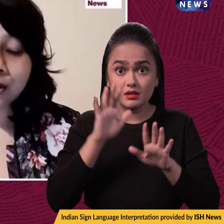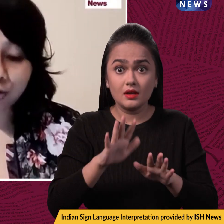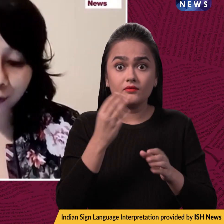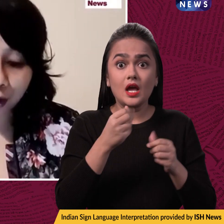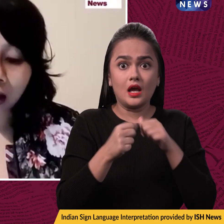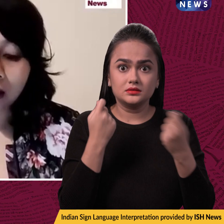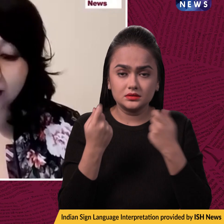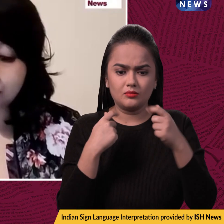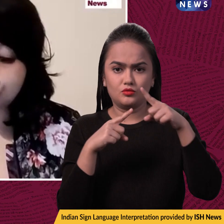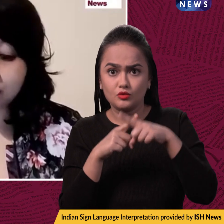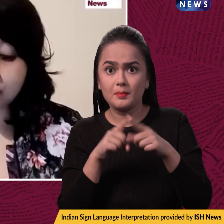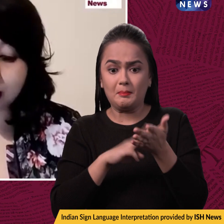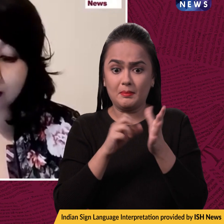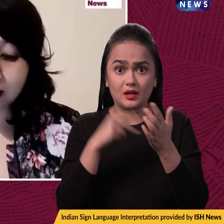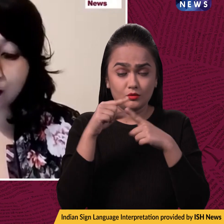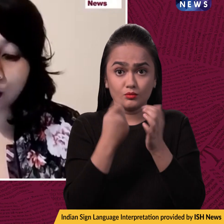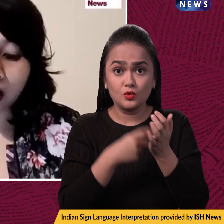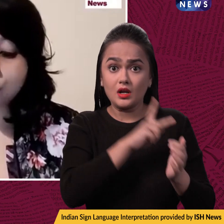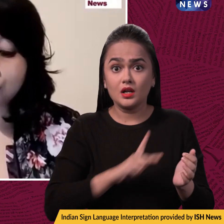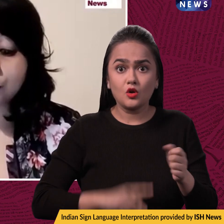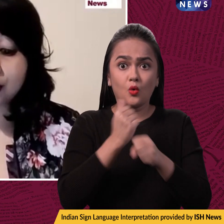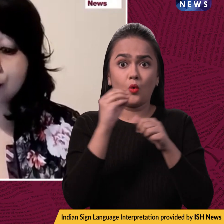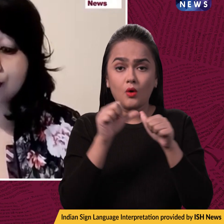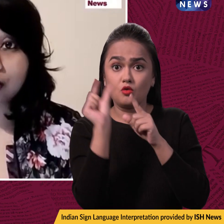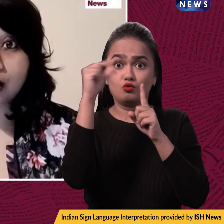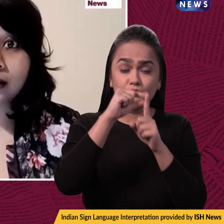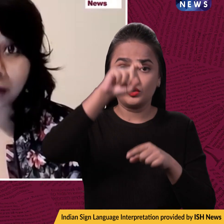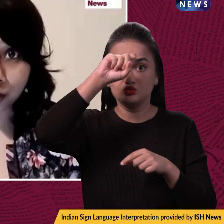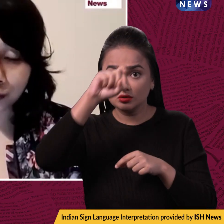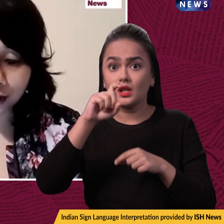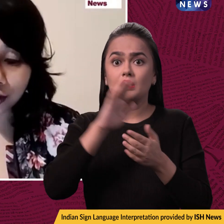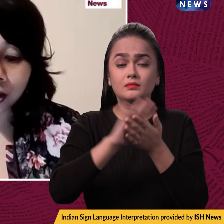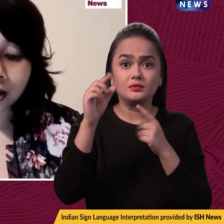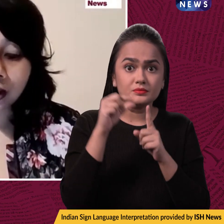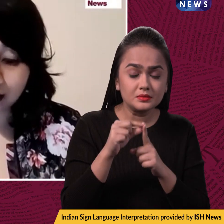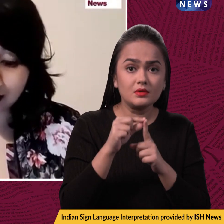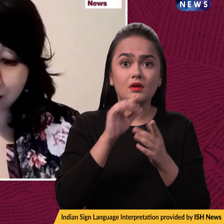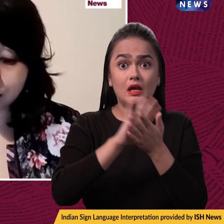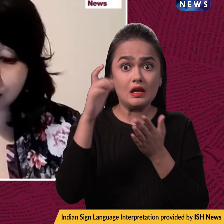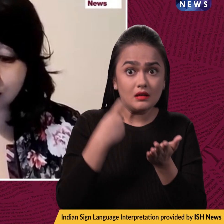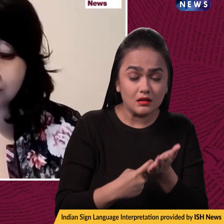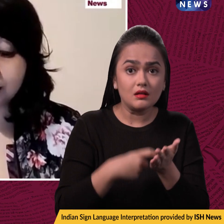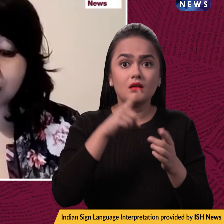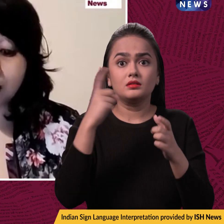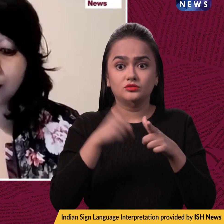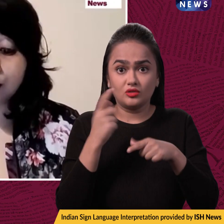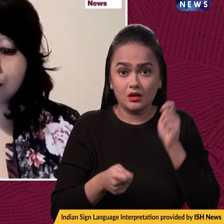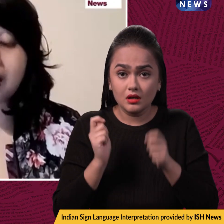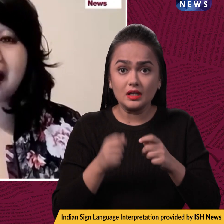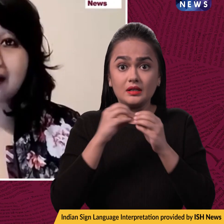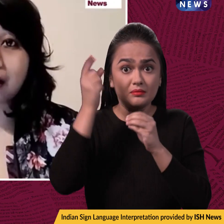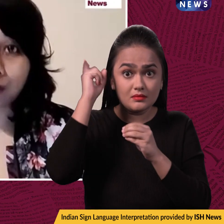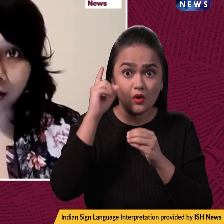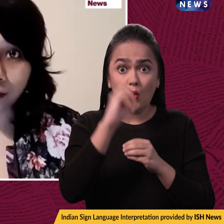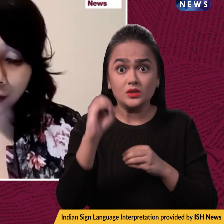Assam, Tripura, Manipur, Karnataka, Goa, Uttar Pradesh, Gujarat, Himachal Pradesh, Haryana, Uttarakhand, Bihar,